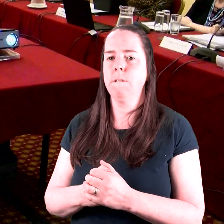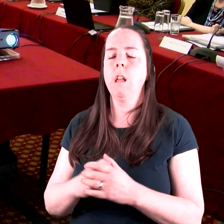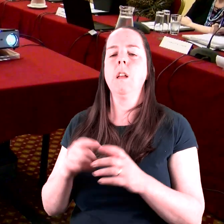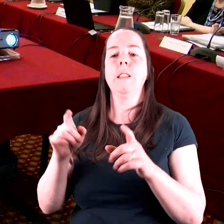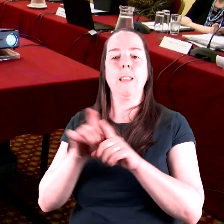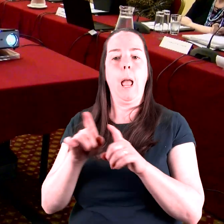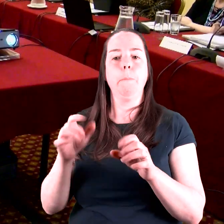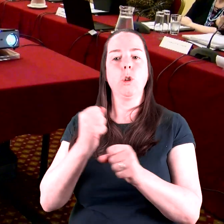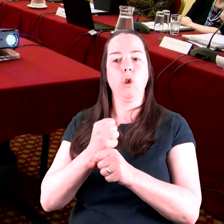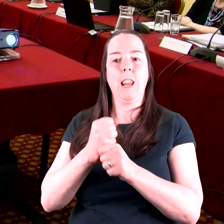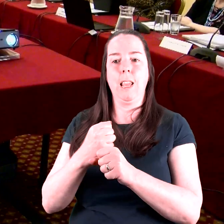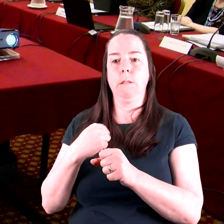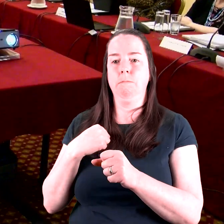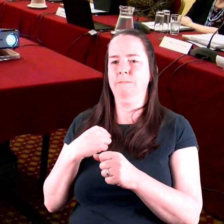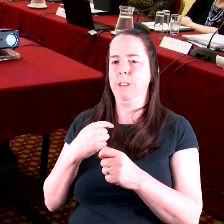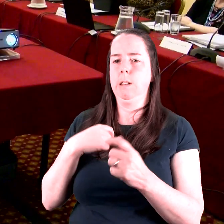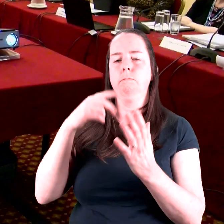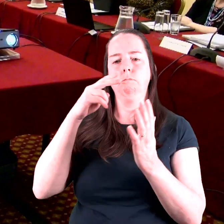being late. That's okay.